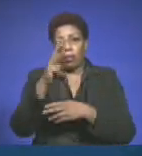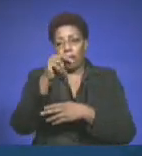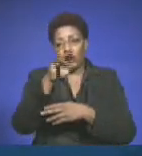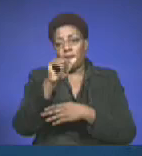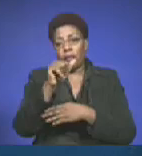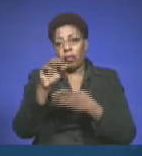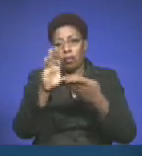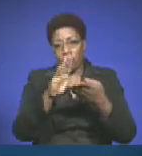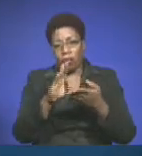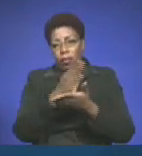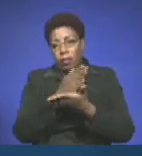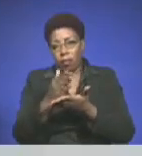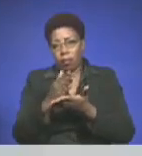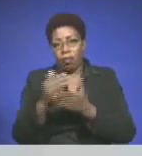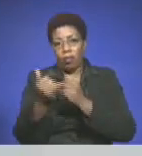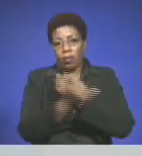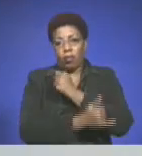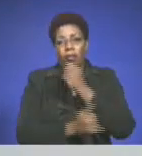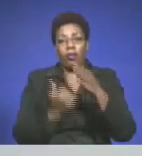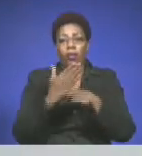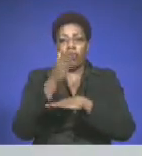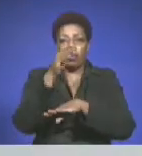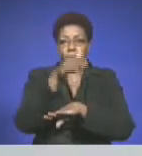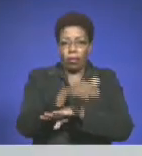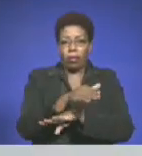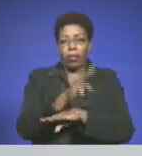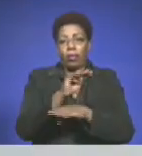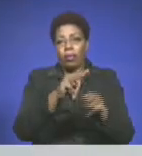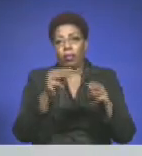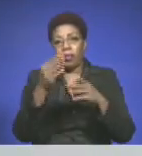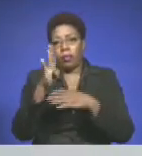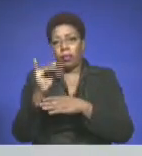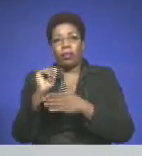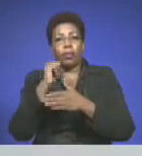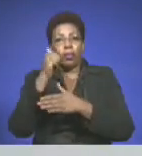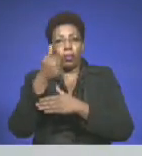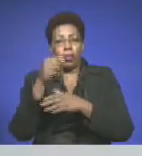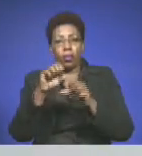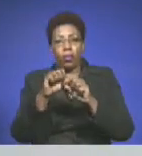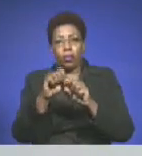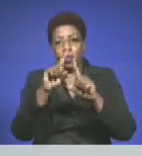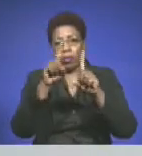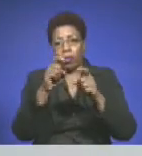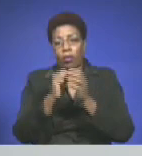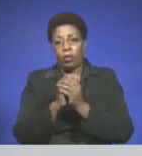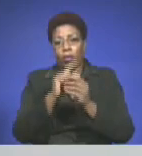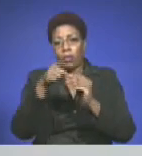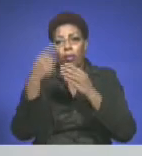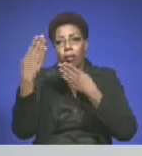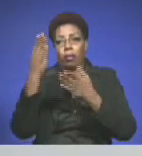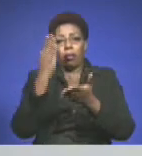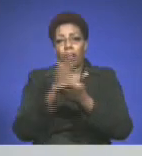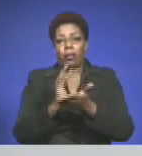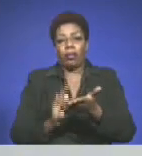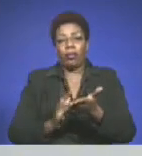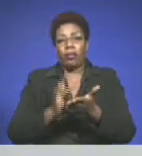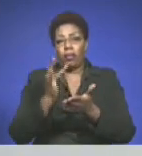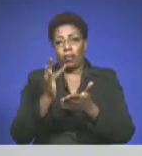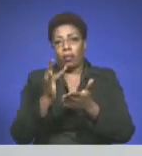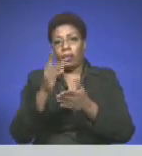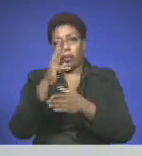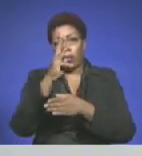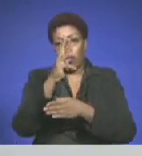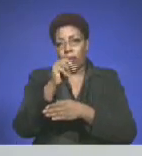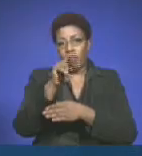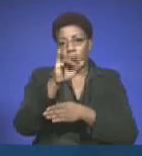southeastern parts of the country overnight, and that too will be lifting by tomorrow afternoon. So when will the entire Bahamas stop feeling the impact of